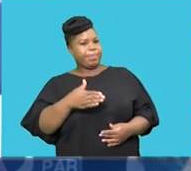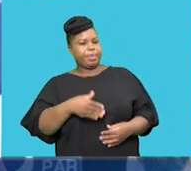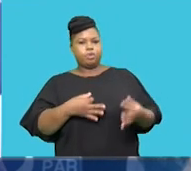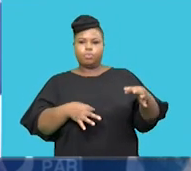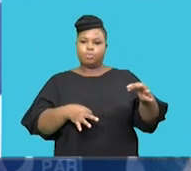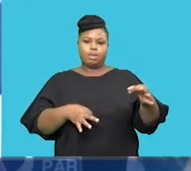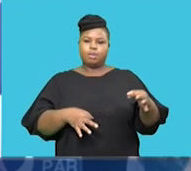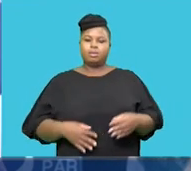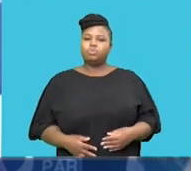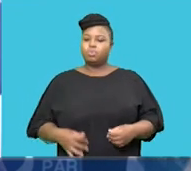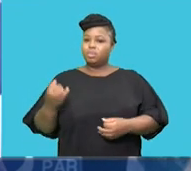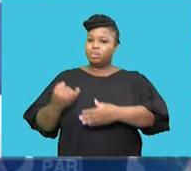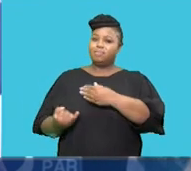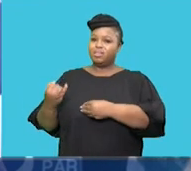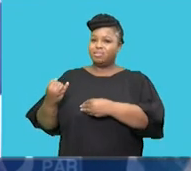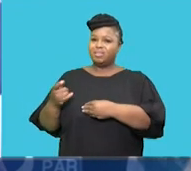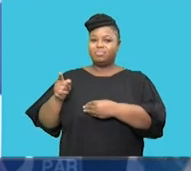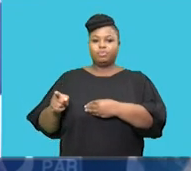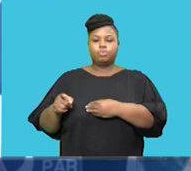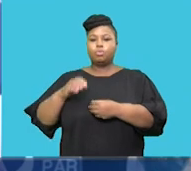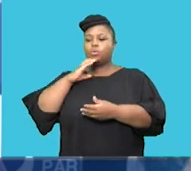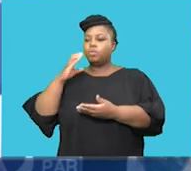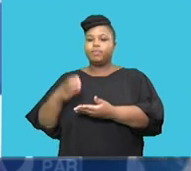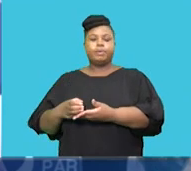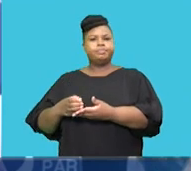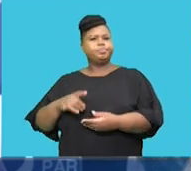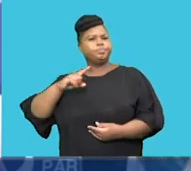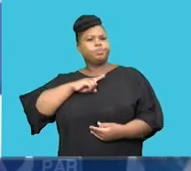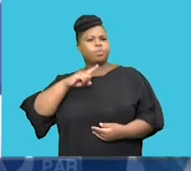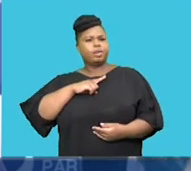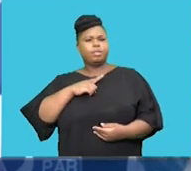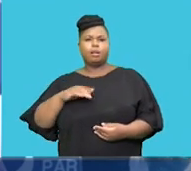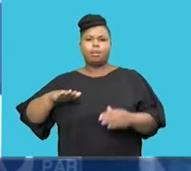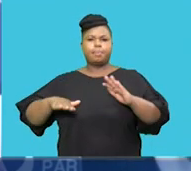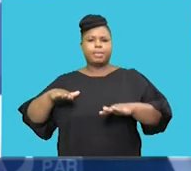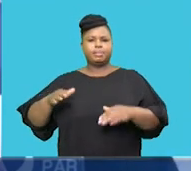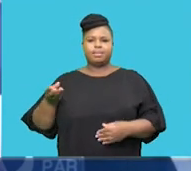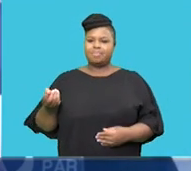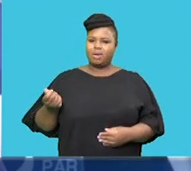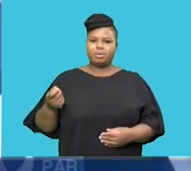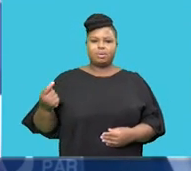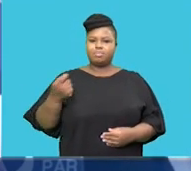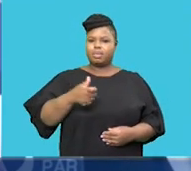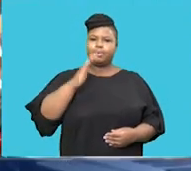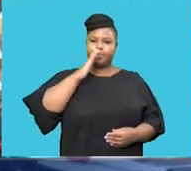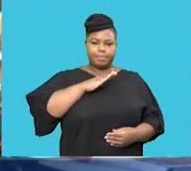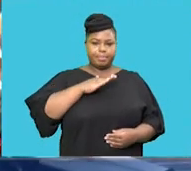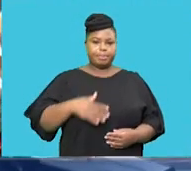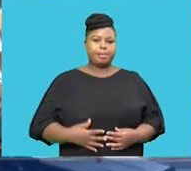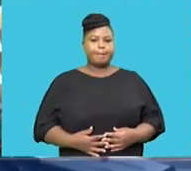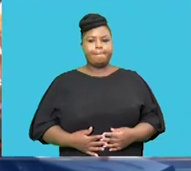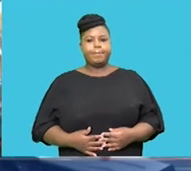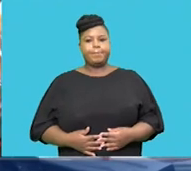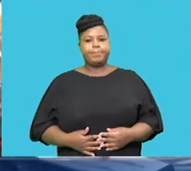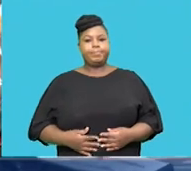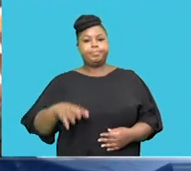nor independently verify or confirm why the remaining amounts were not dispersed.